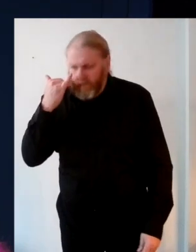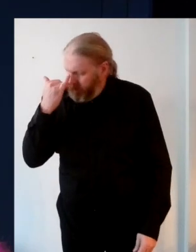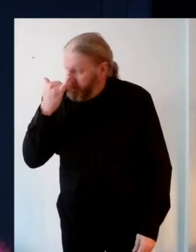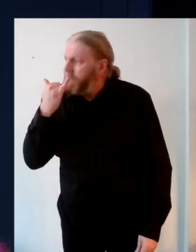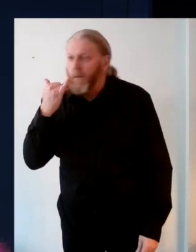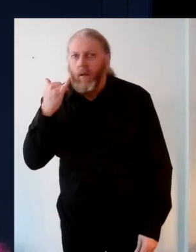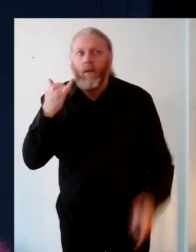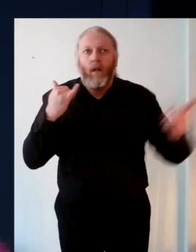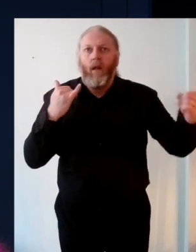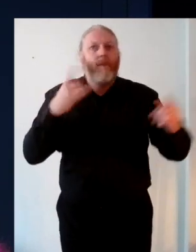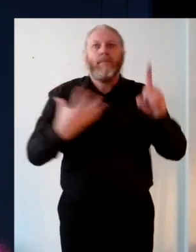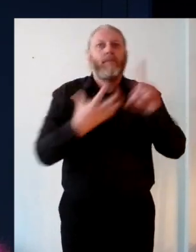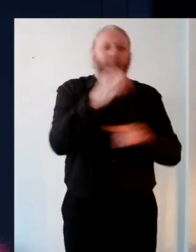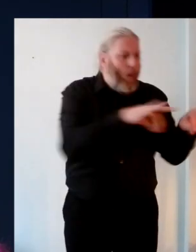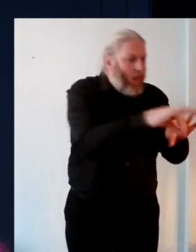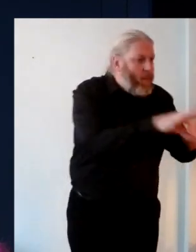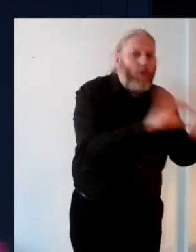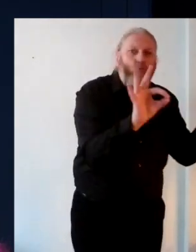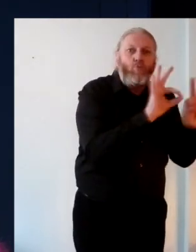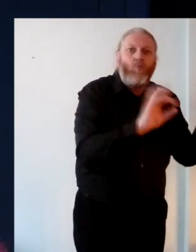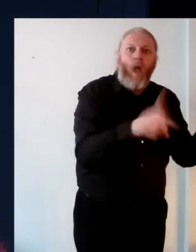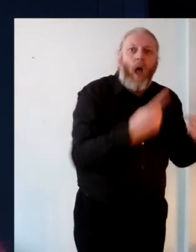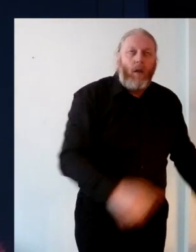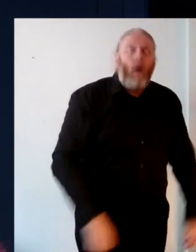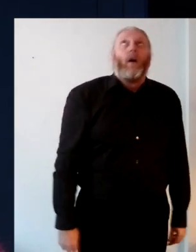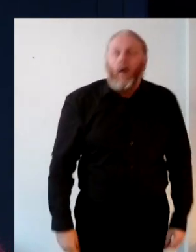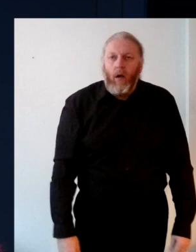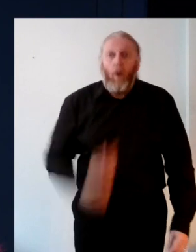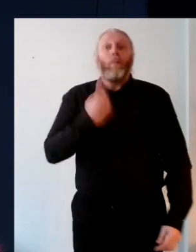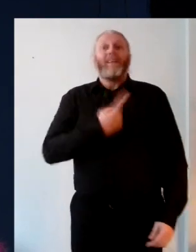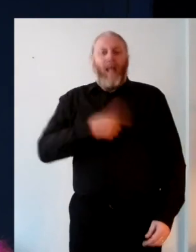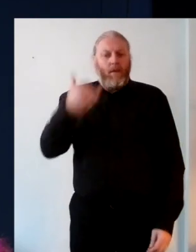You can't find the cue. Oh, dear. Never mind. But I'll do it myself. Go,